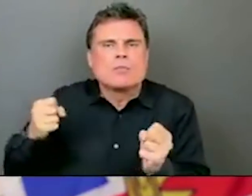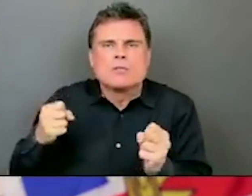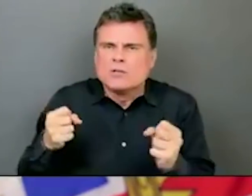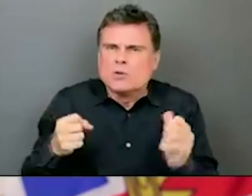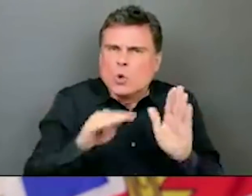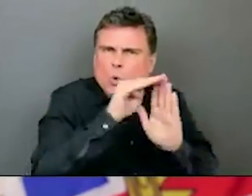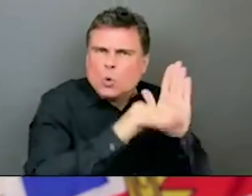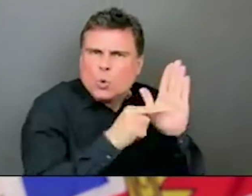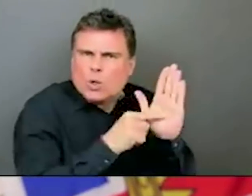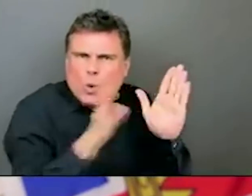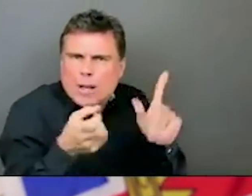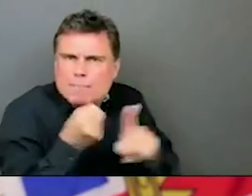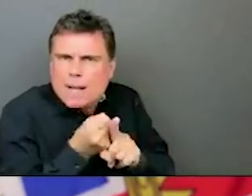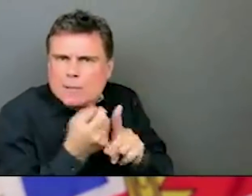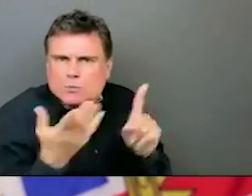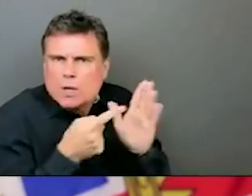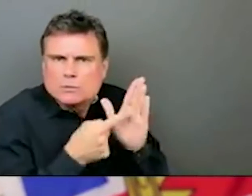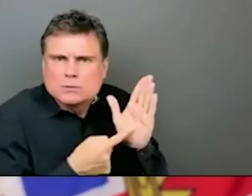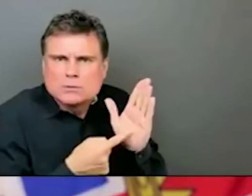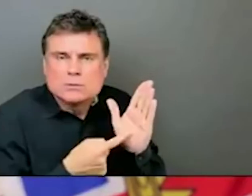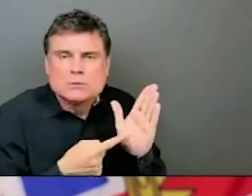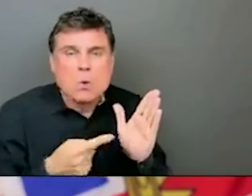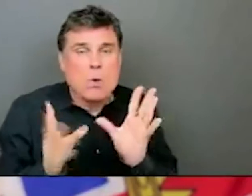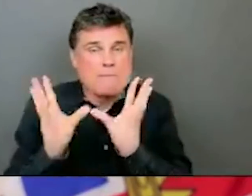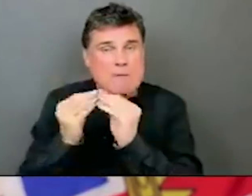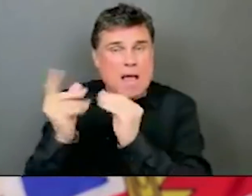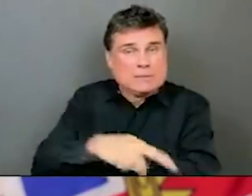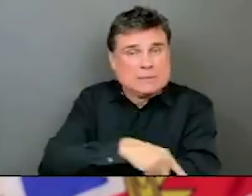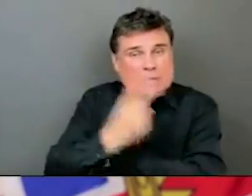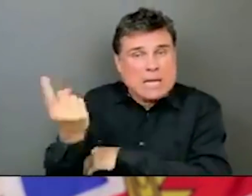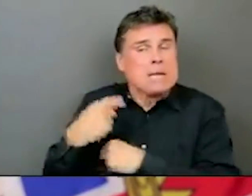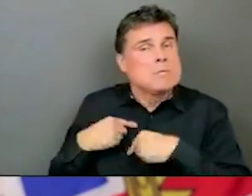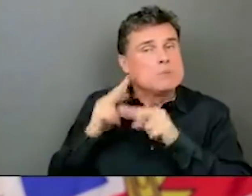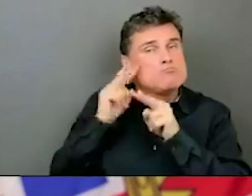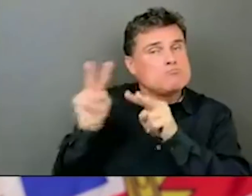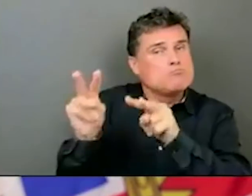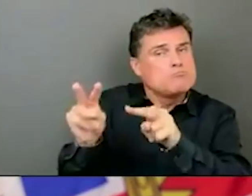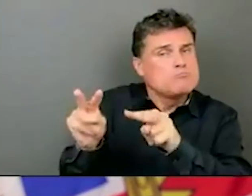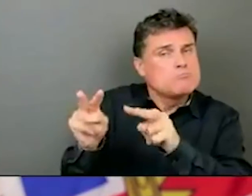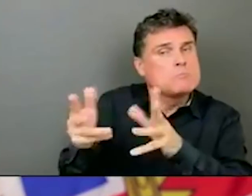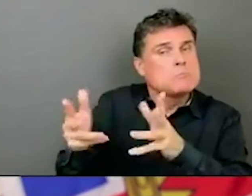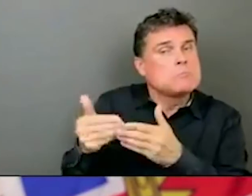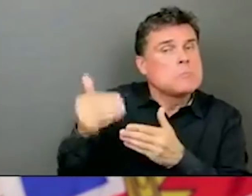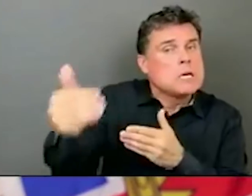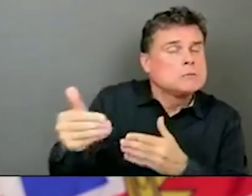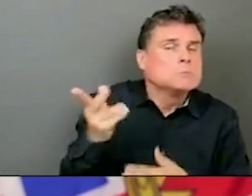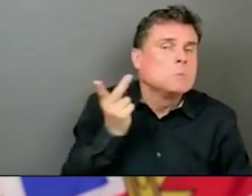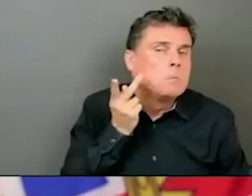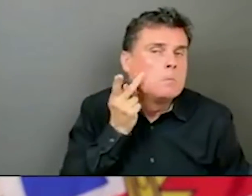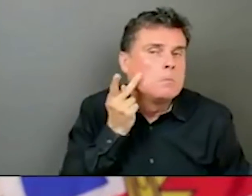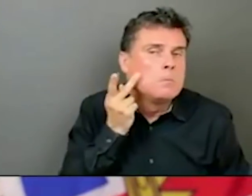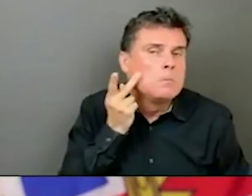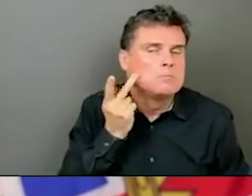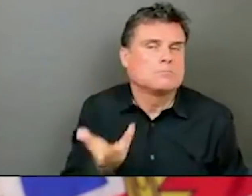a gradual reopening and coming back together. And I see Family Day as one of those next